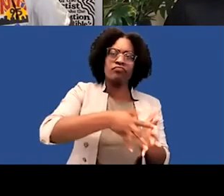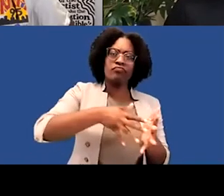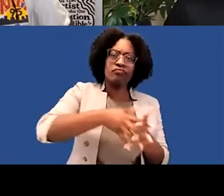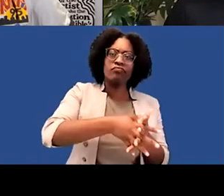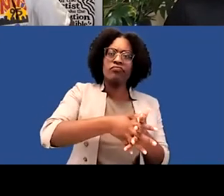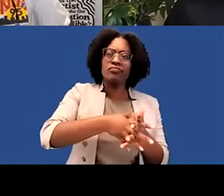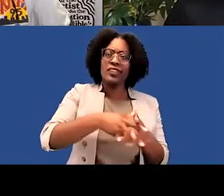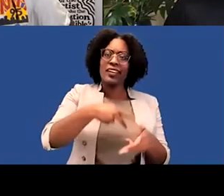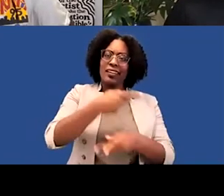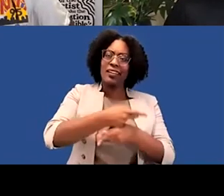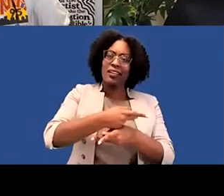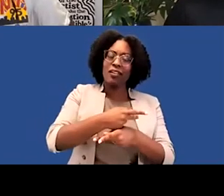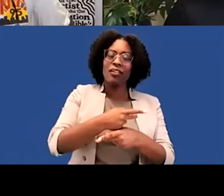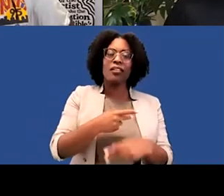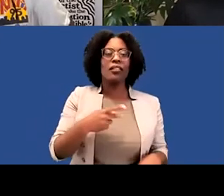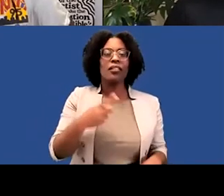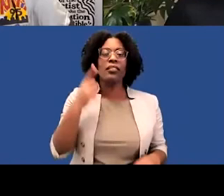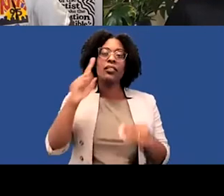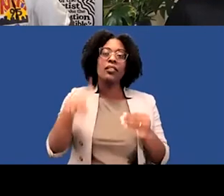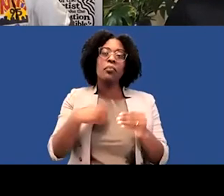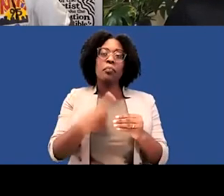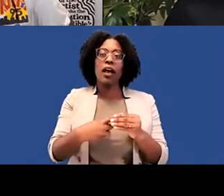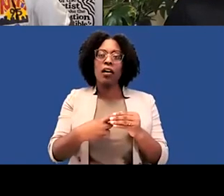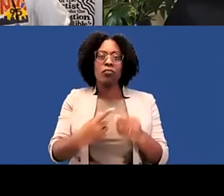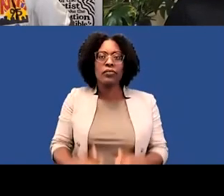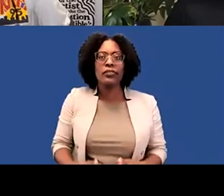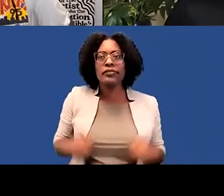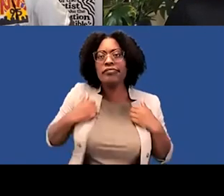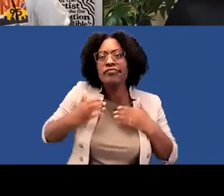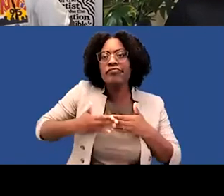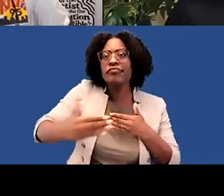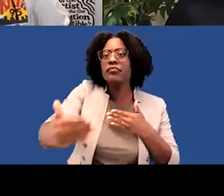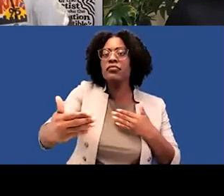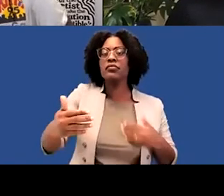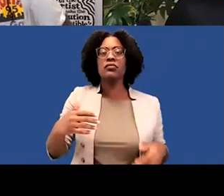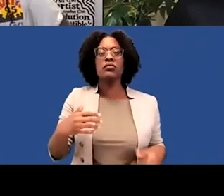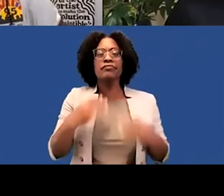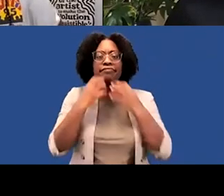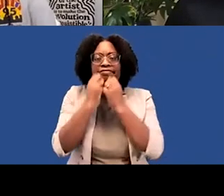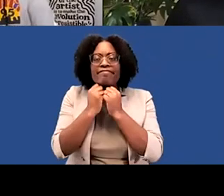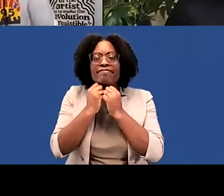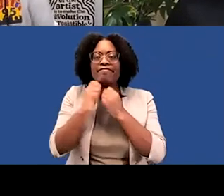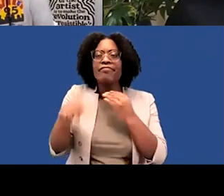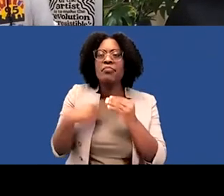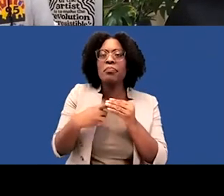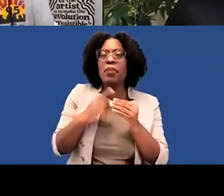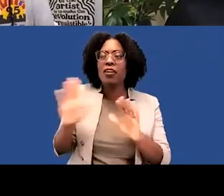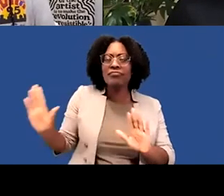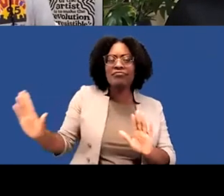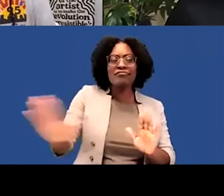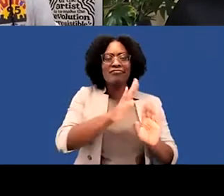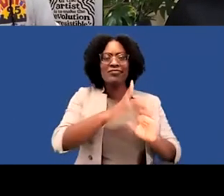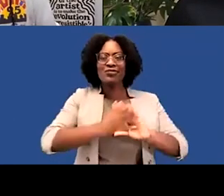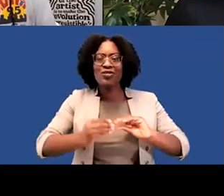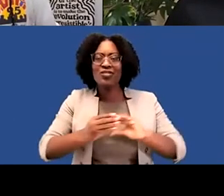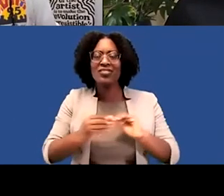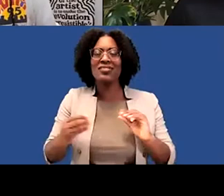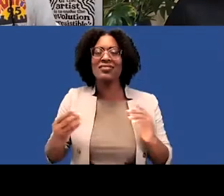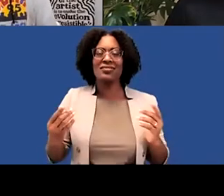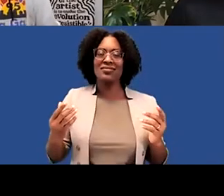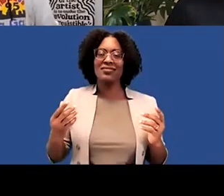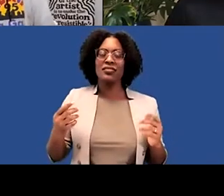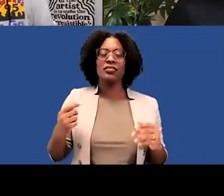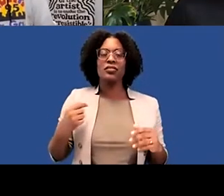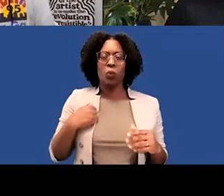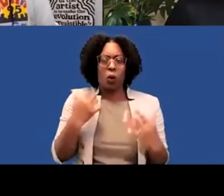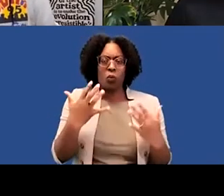a care about longevity and sustainability, and a care about stories. And I think I'm interested in chatting more about that as well too, because